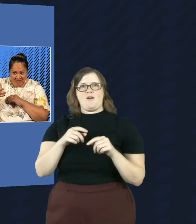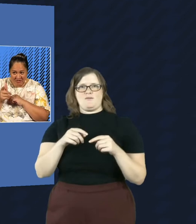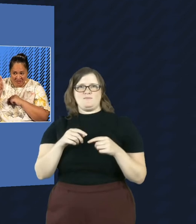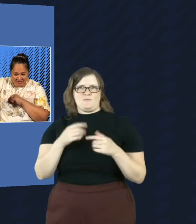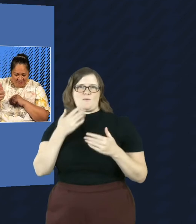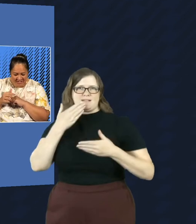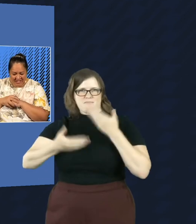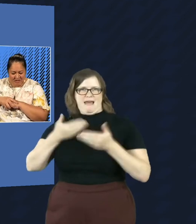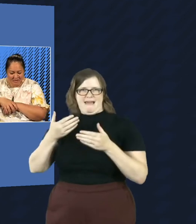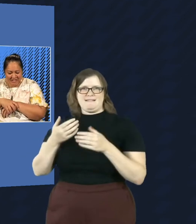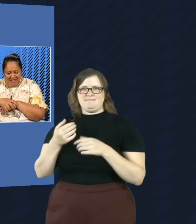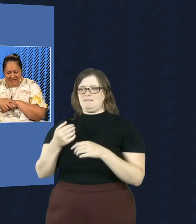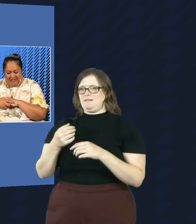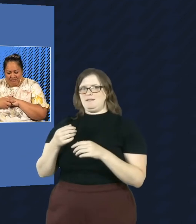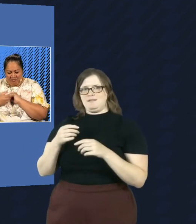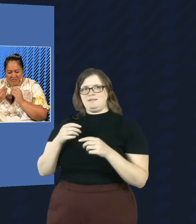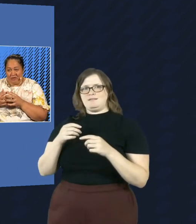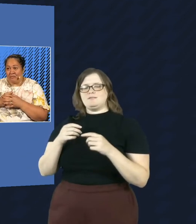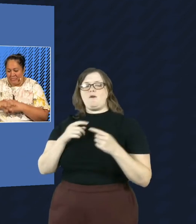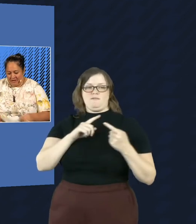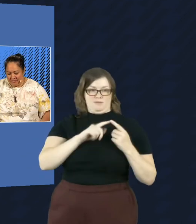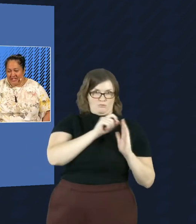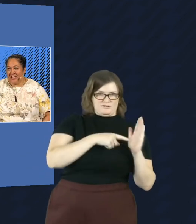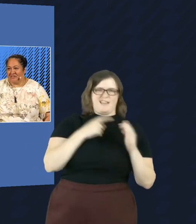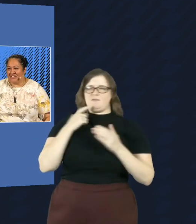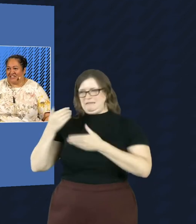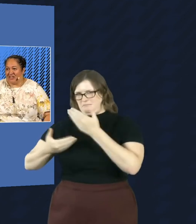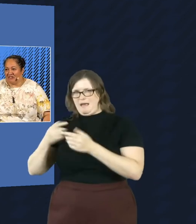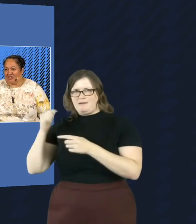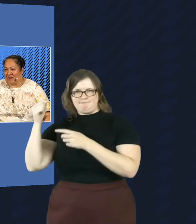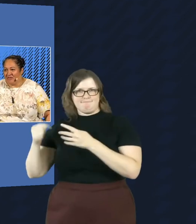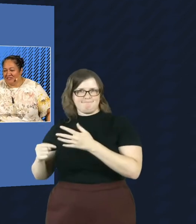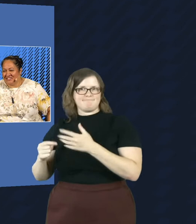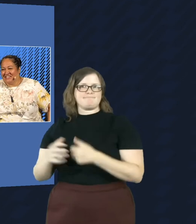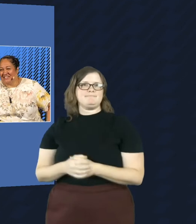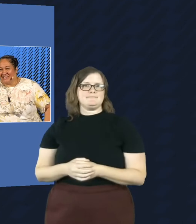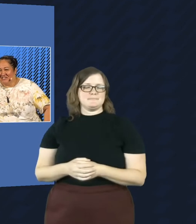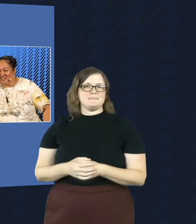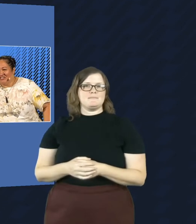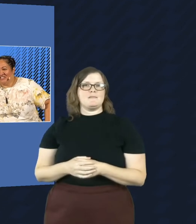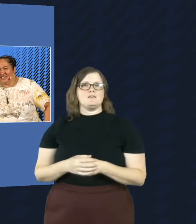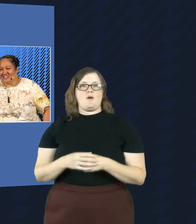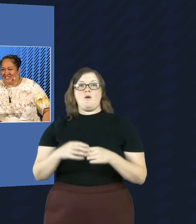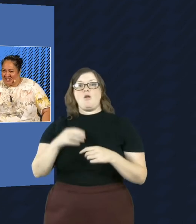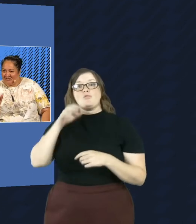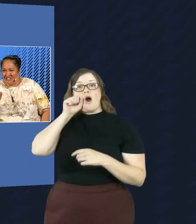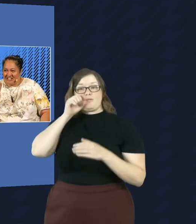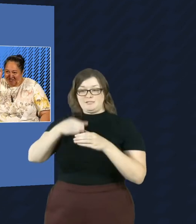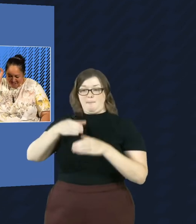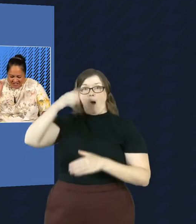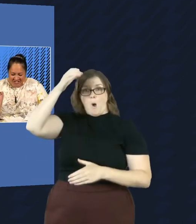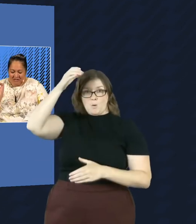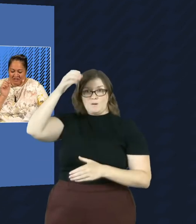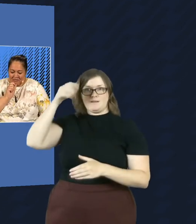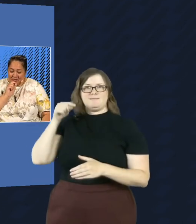that after I've talked through Ngā tikanga paihere. So, beginning with the orange po in the middle, that's how you read